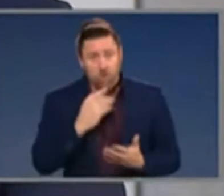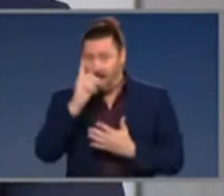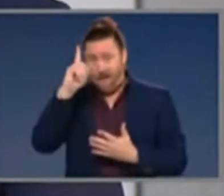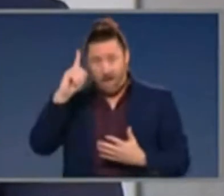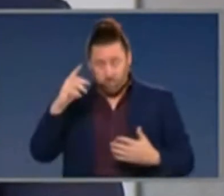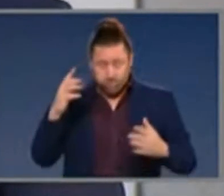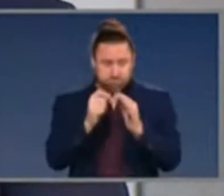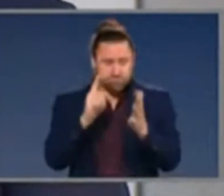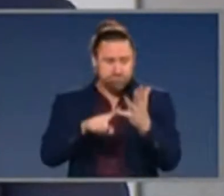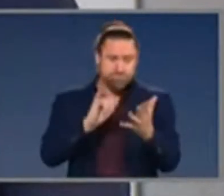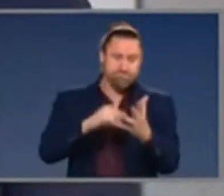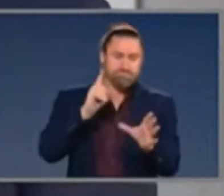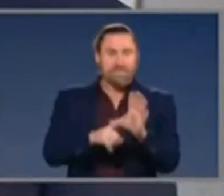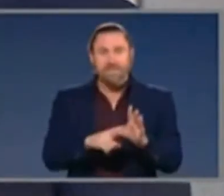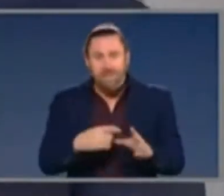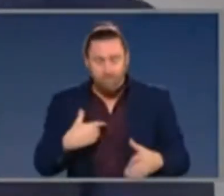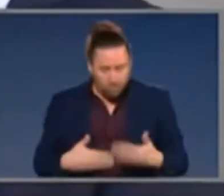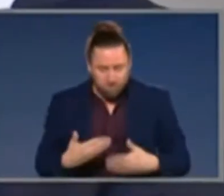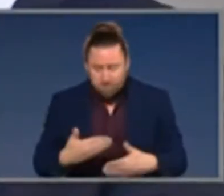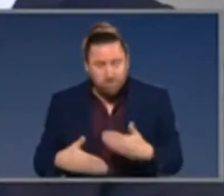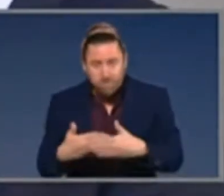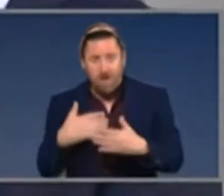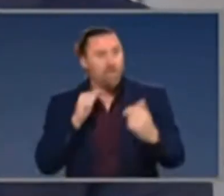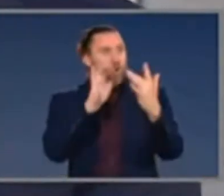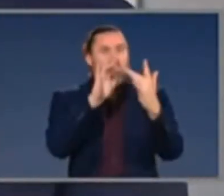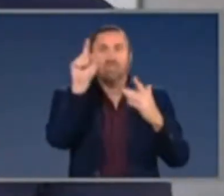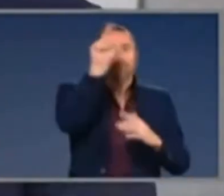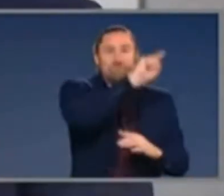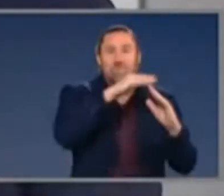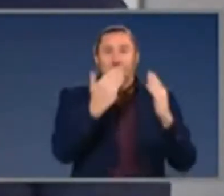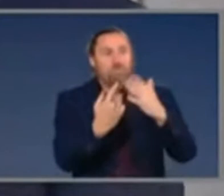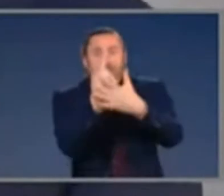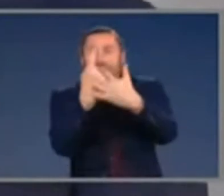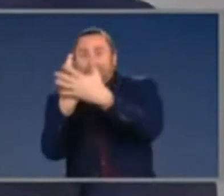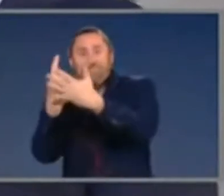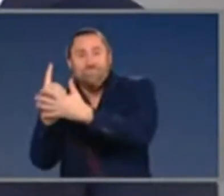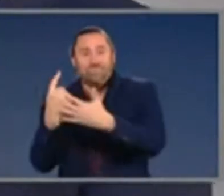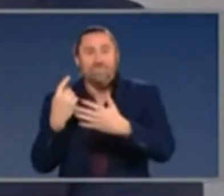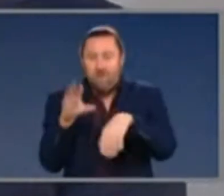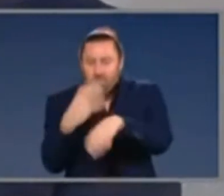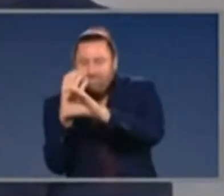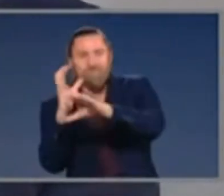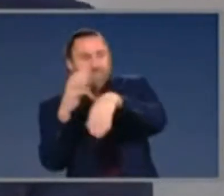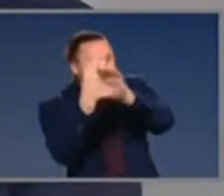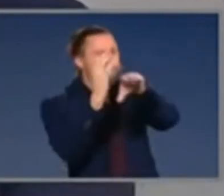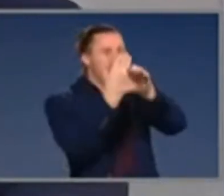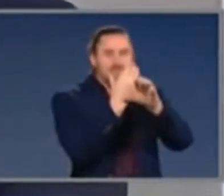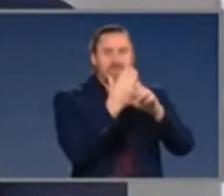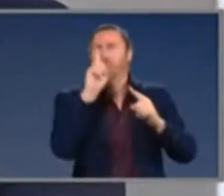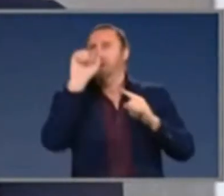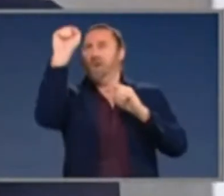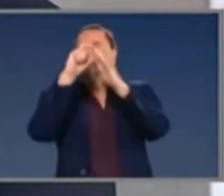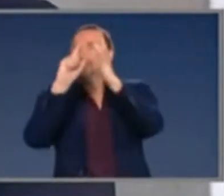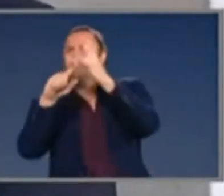which an Australian Prime Minister is engaged with other leaders, particularly as we've been dealing with the pandemic matters,